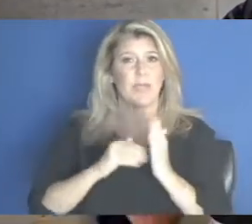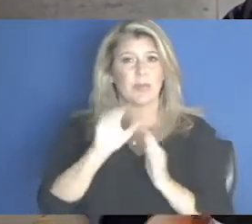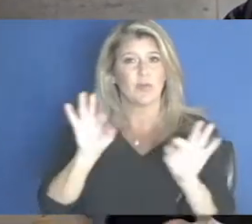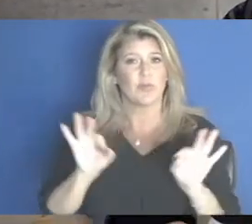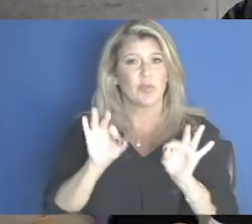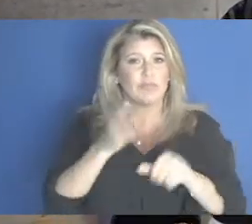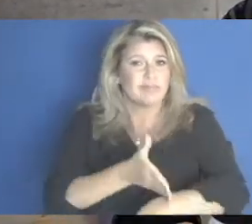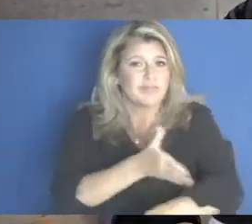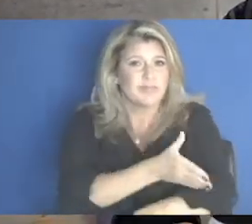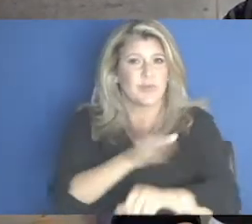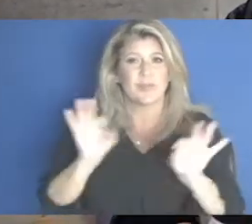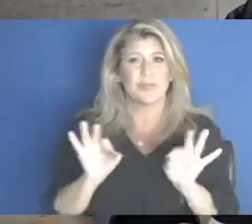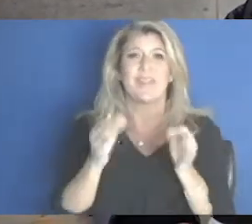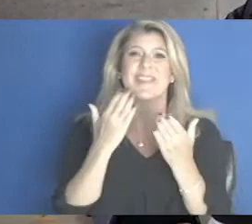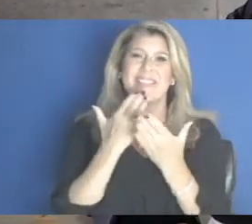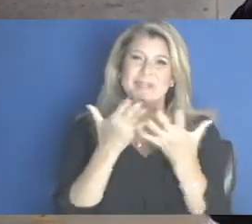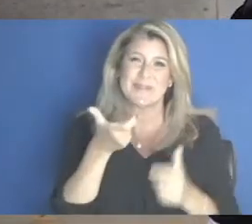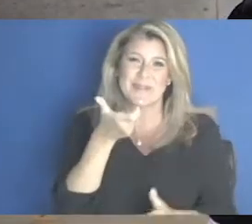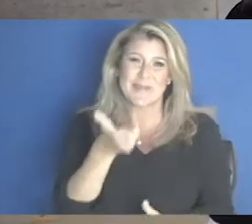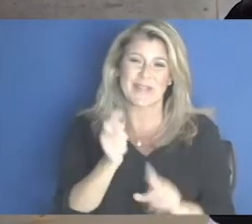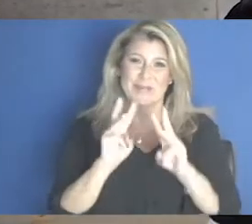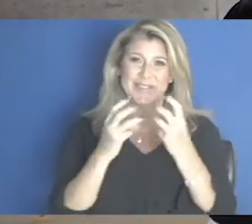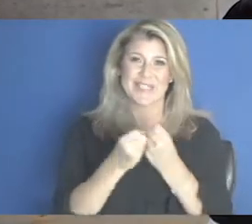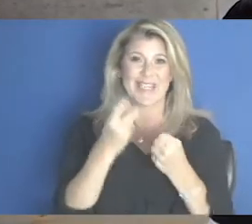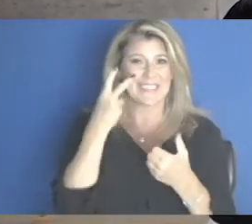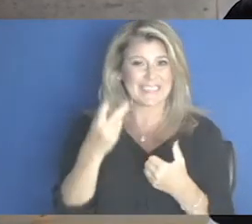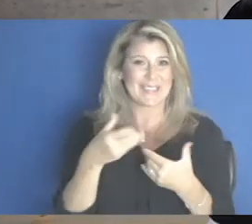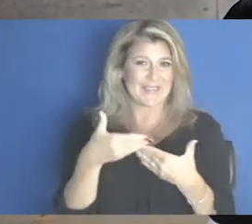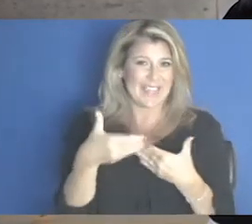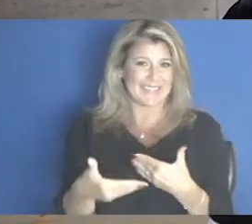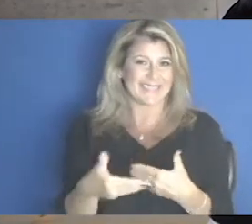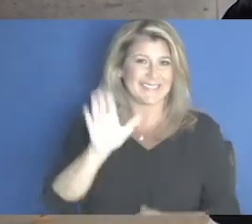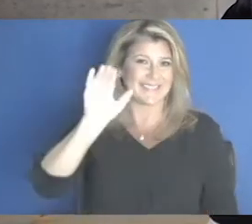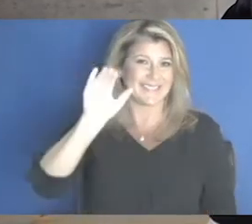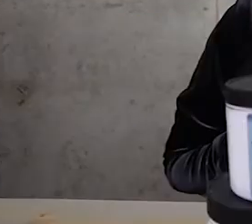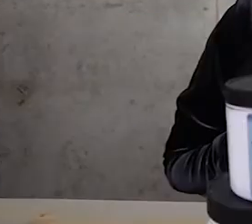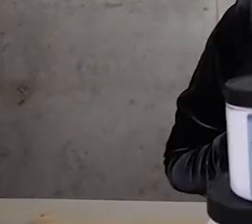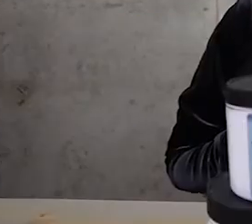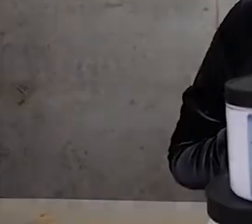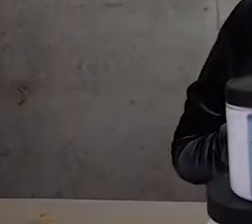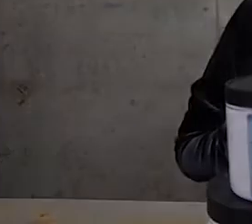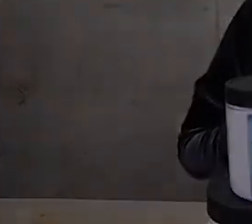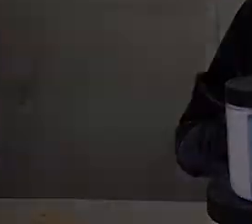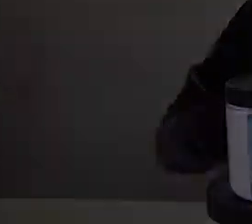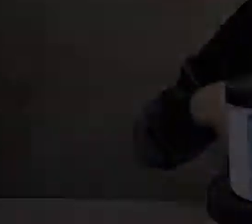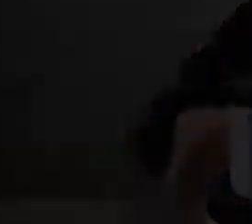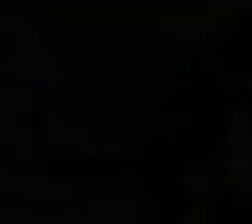when you refurbish your furniture. Thank you for watching the workshop. I will see you in the next one.